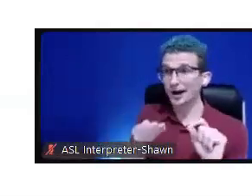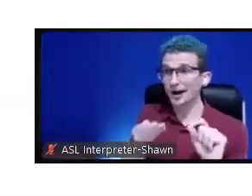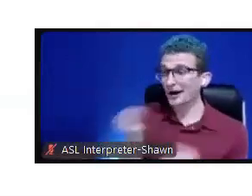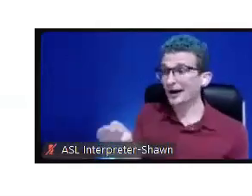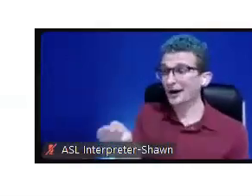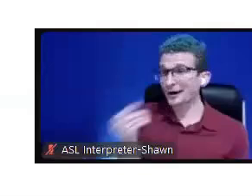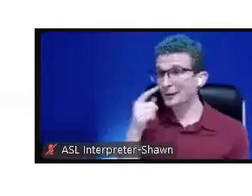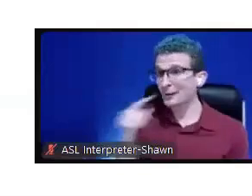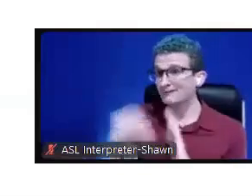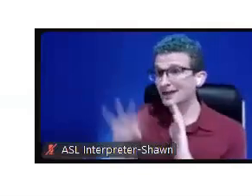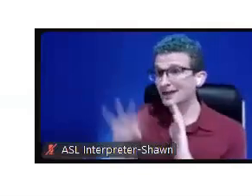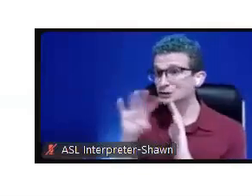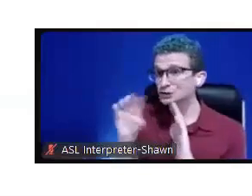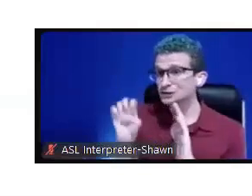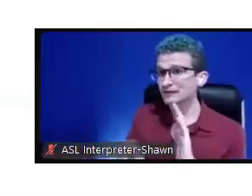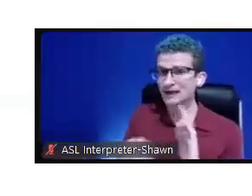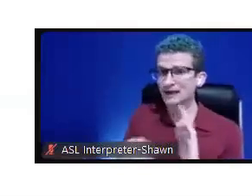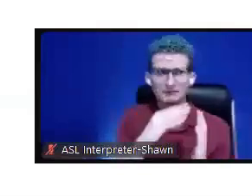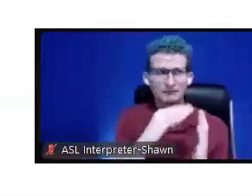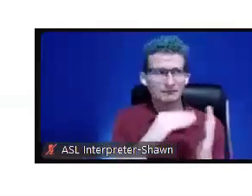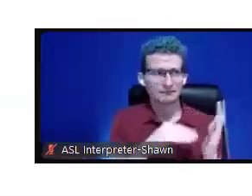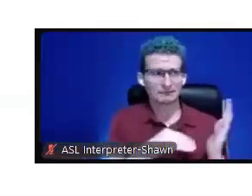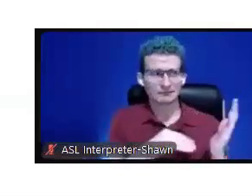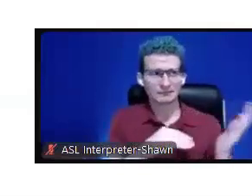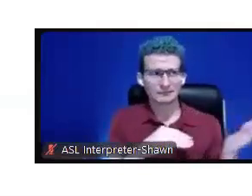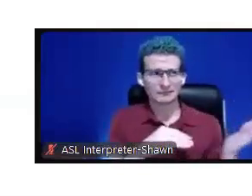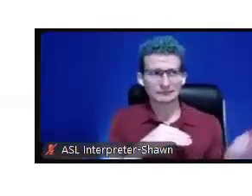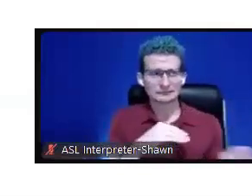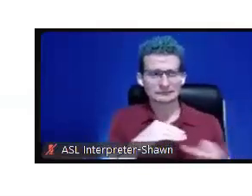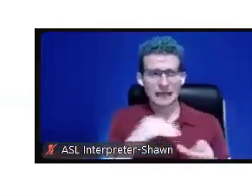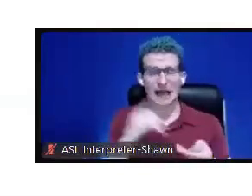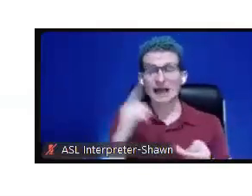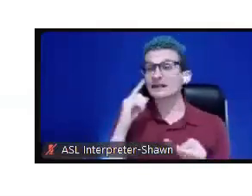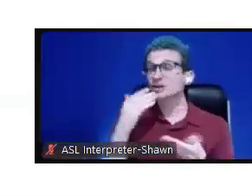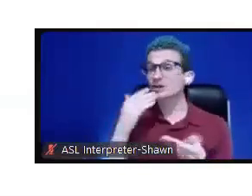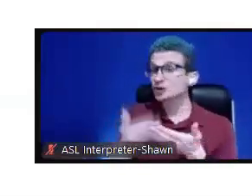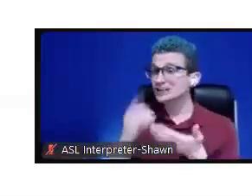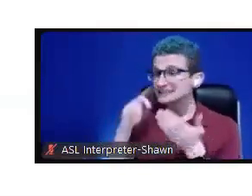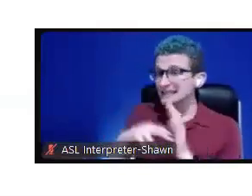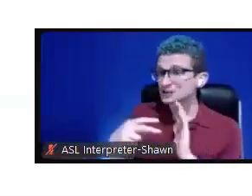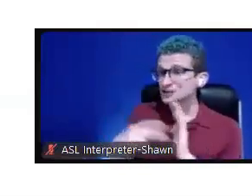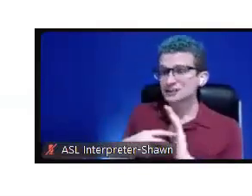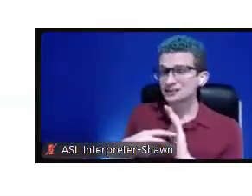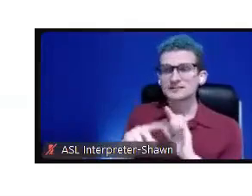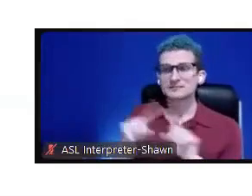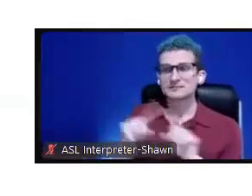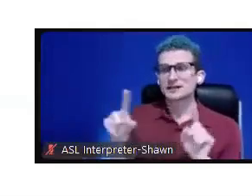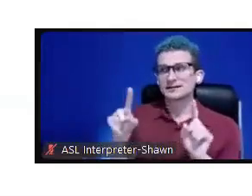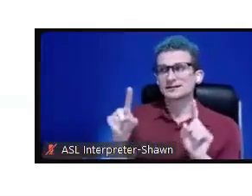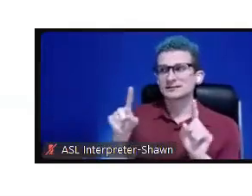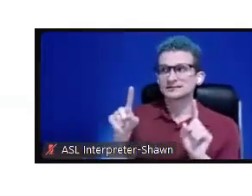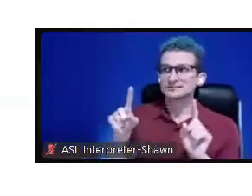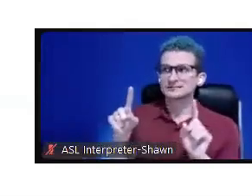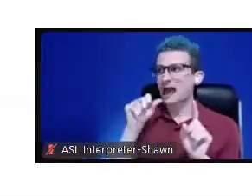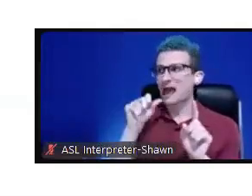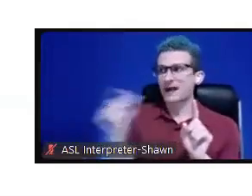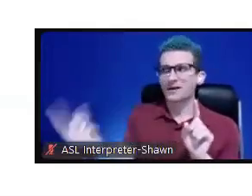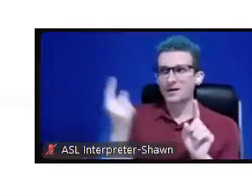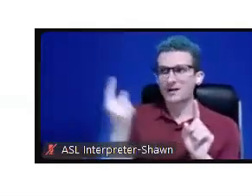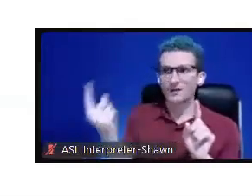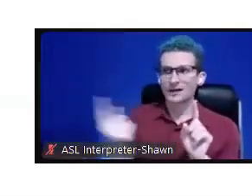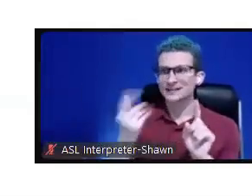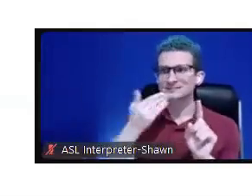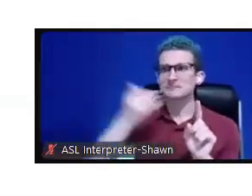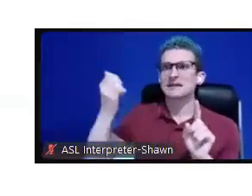survey. And, I think it's well intended, but also not always the best process. Totally.